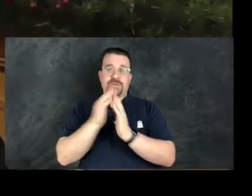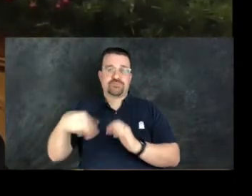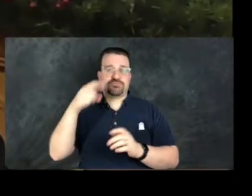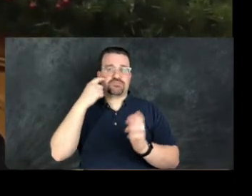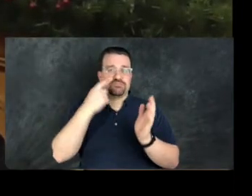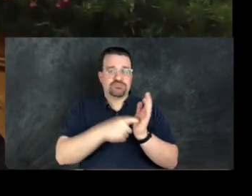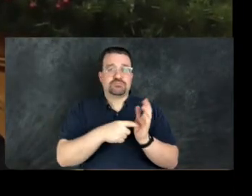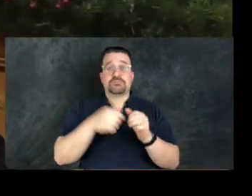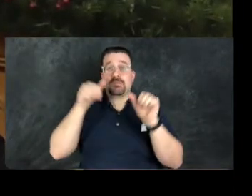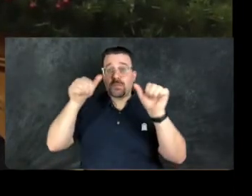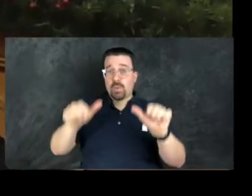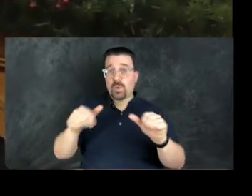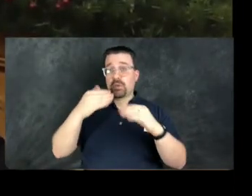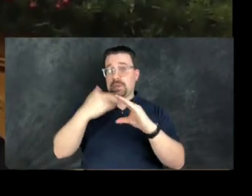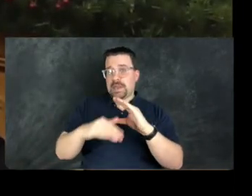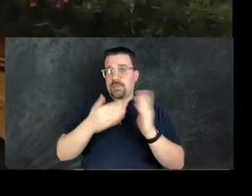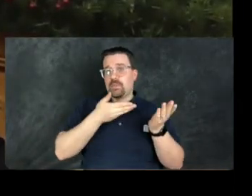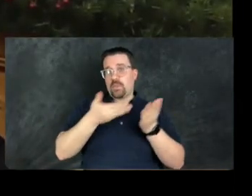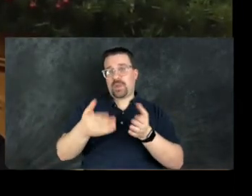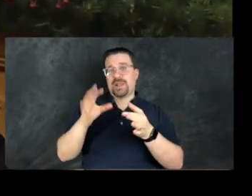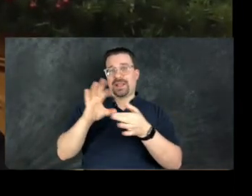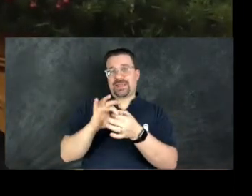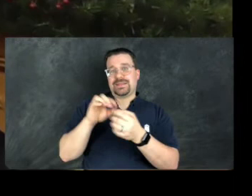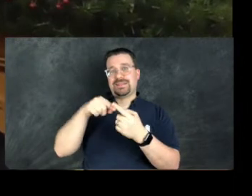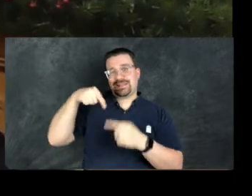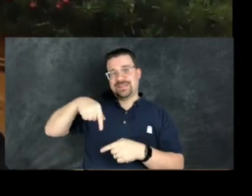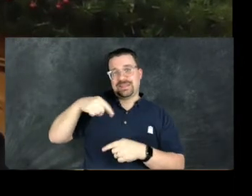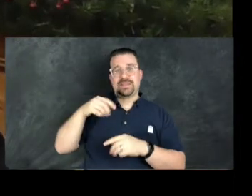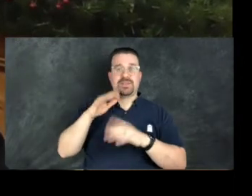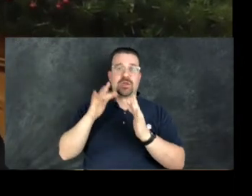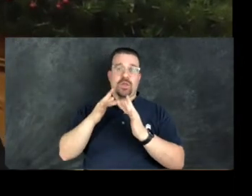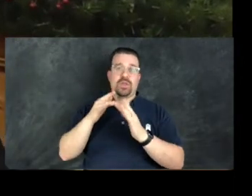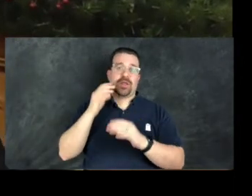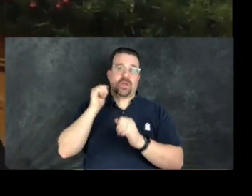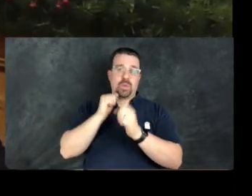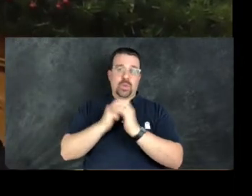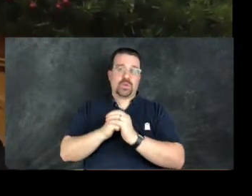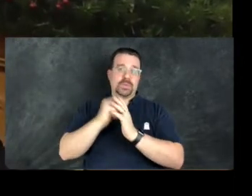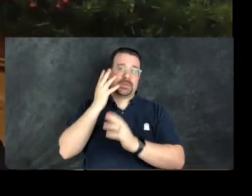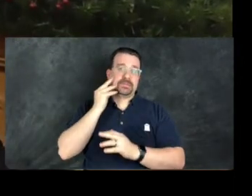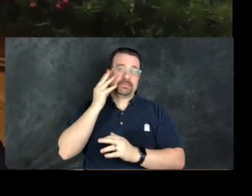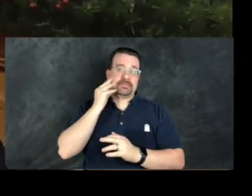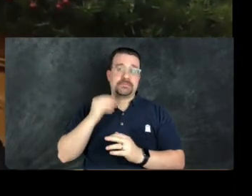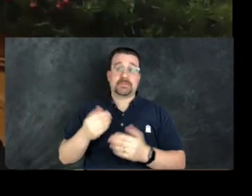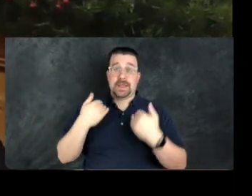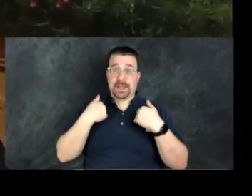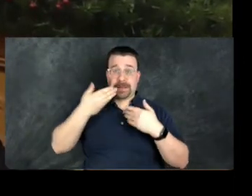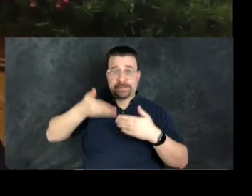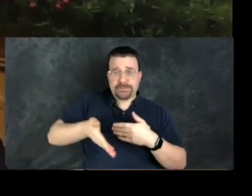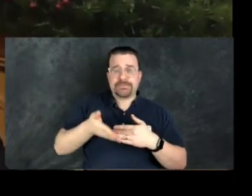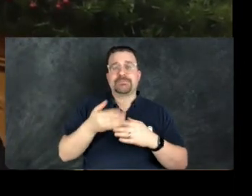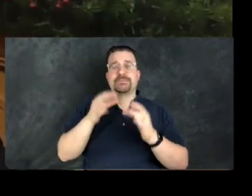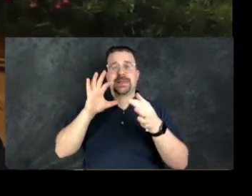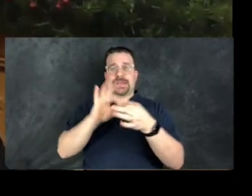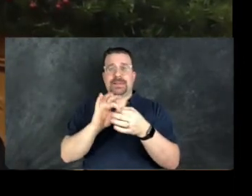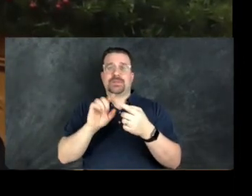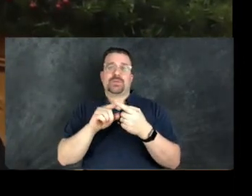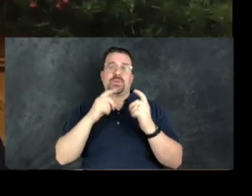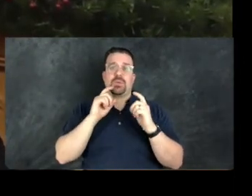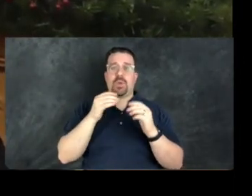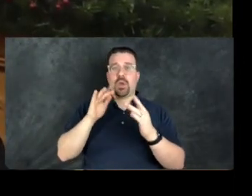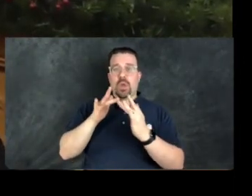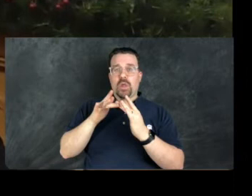note that the poster email that brought you to the link to this online worship experience